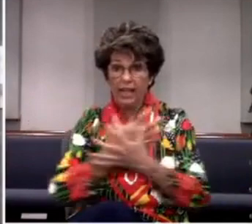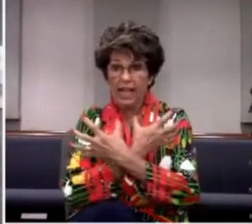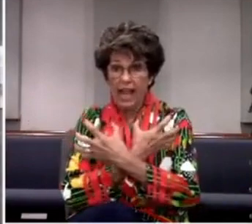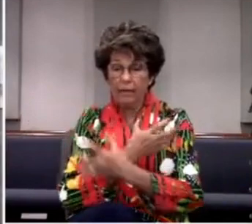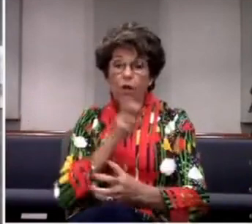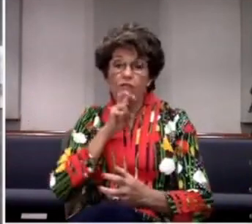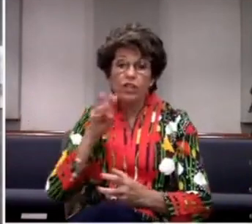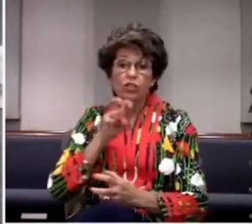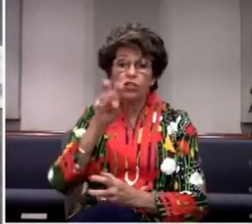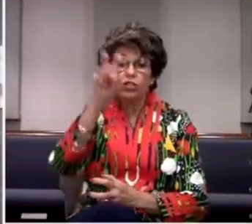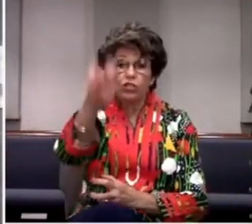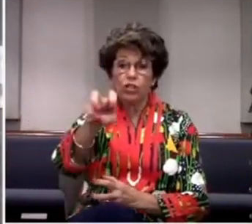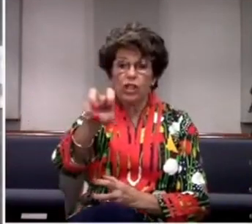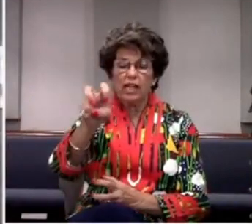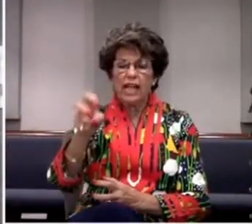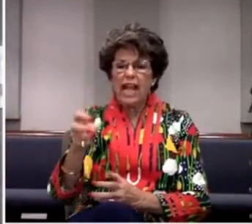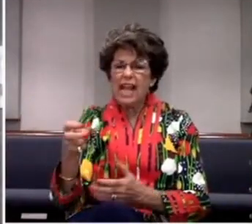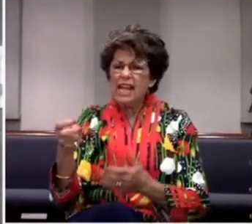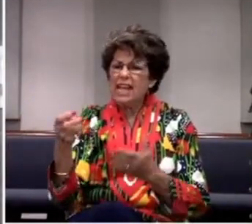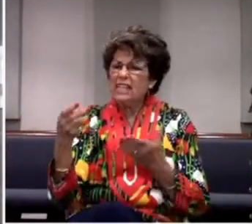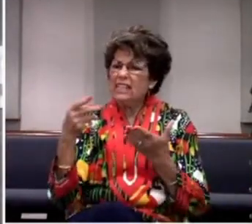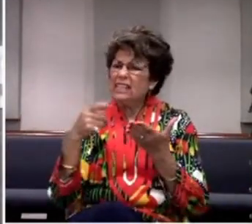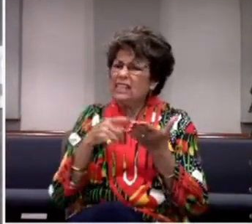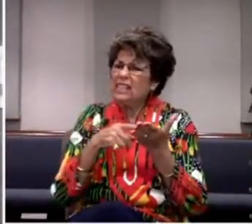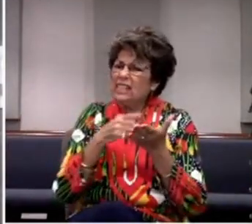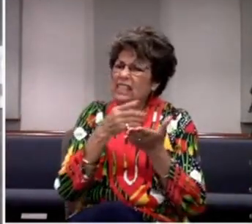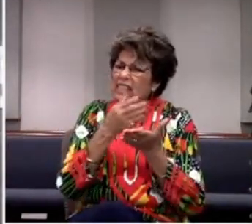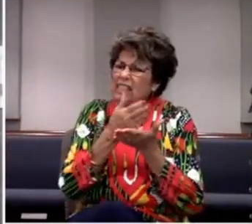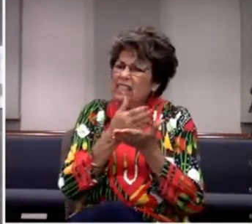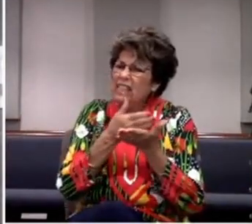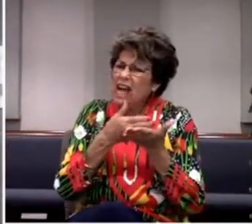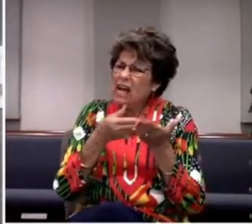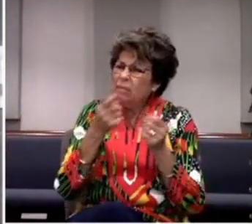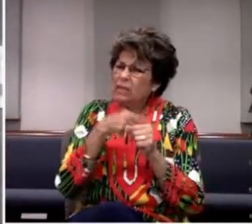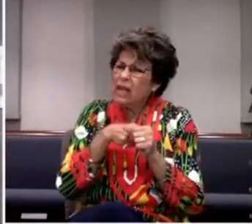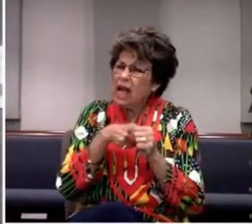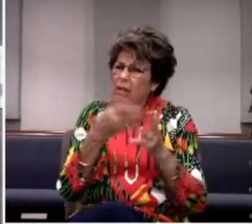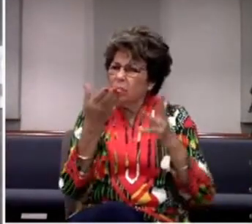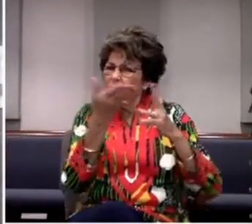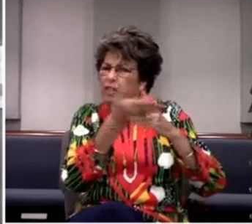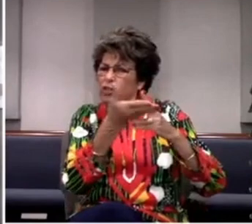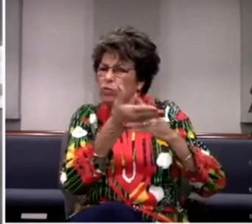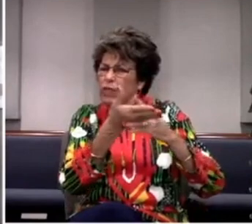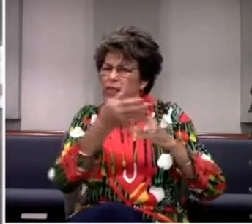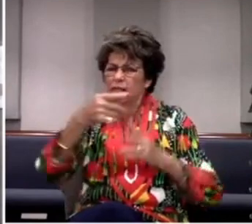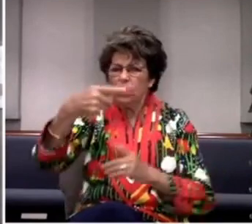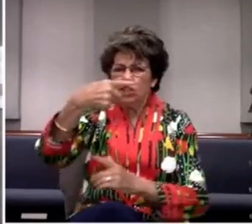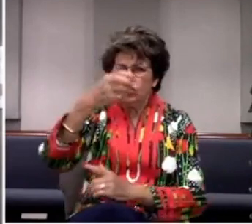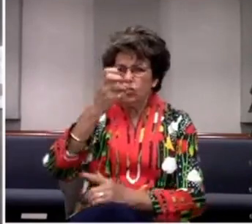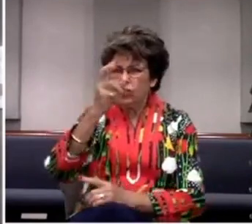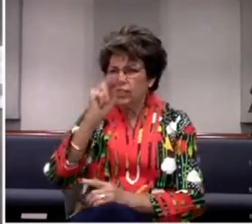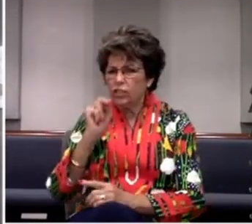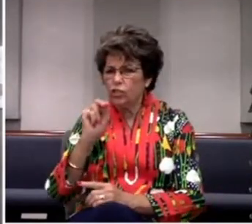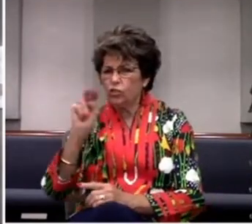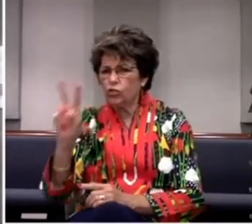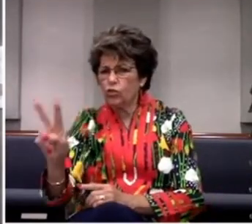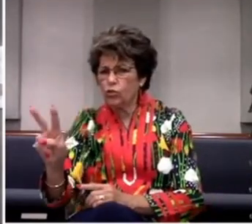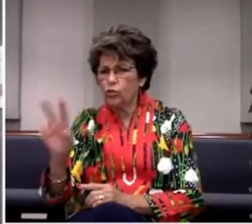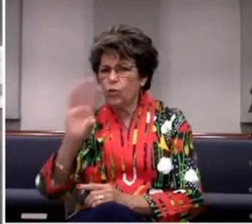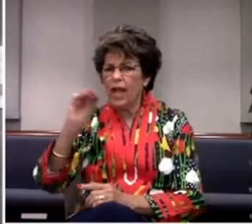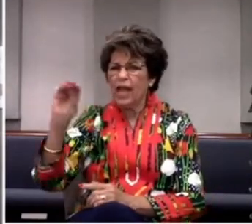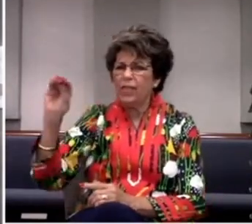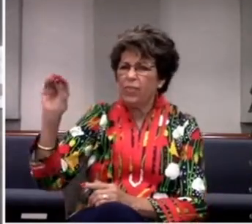serpent. At some point between Genesis 2 and Genesis